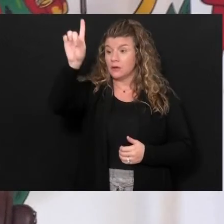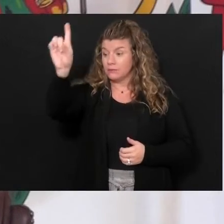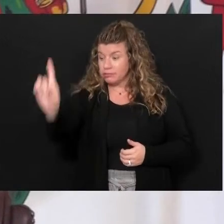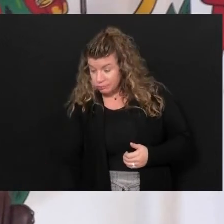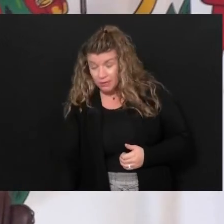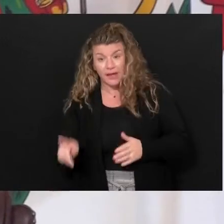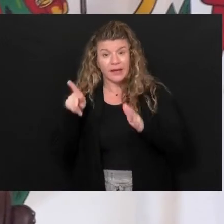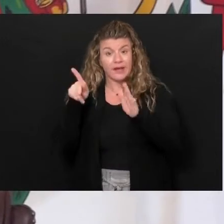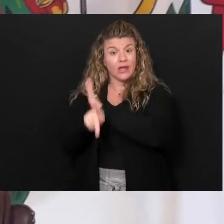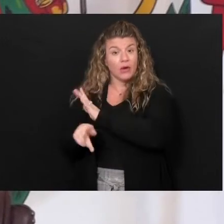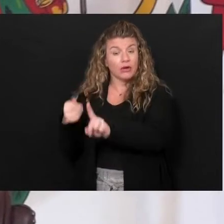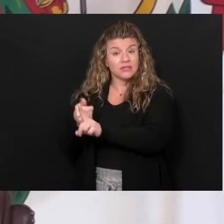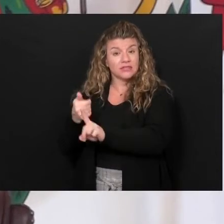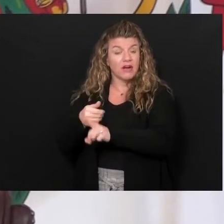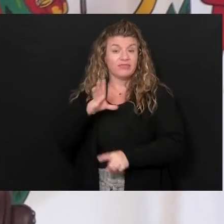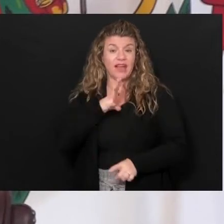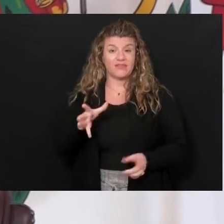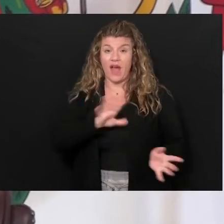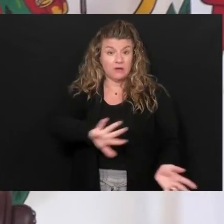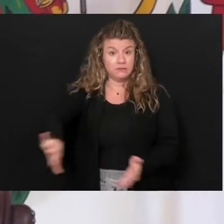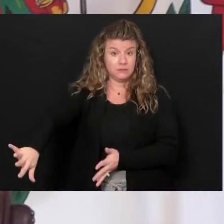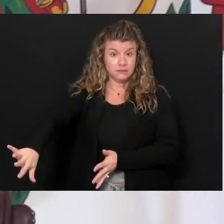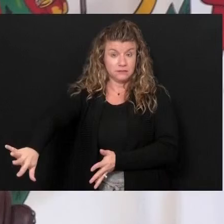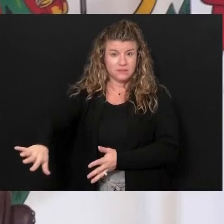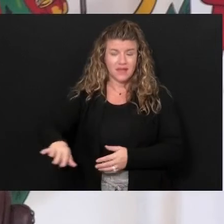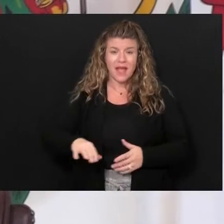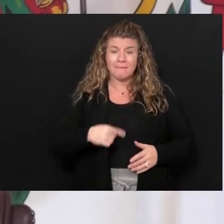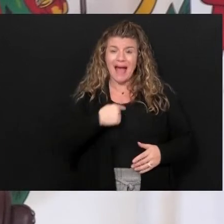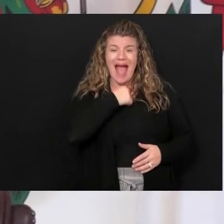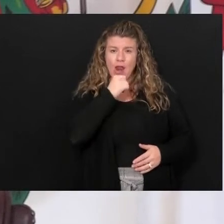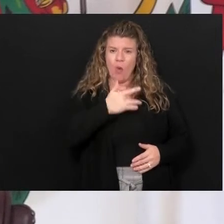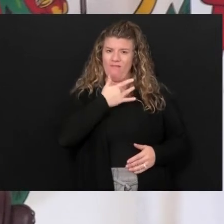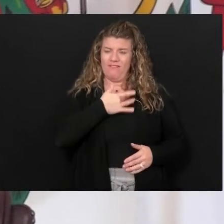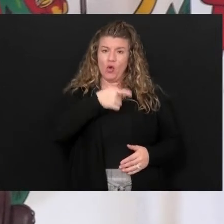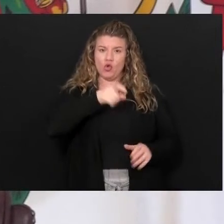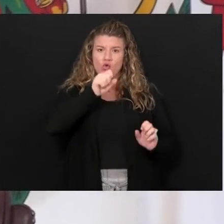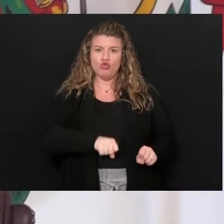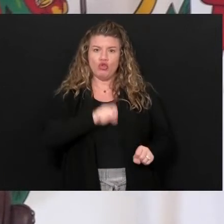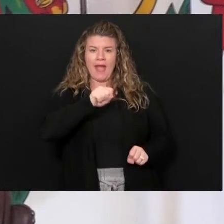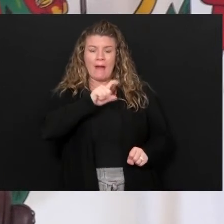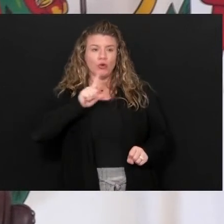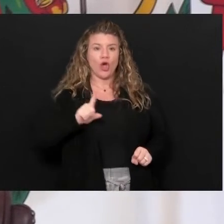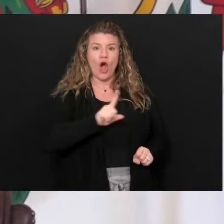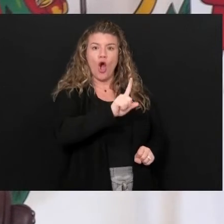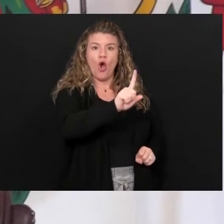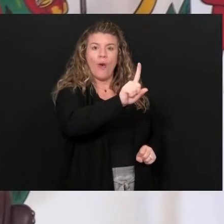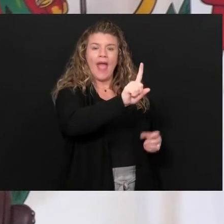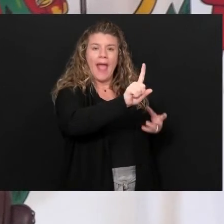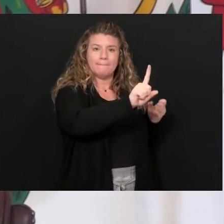do so. But I don't think they ought to be able to walk off a cliff and drag others with them.